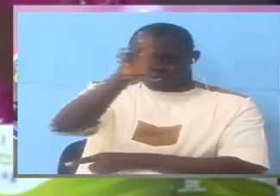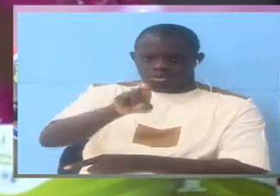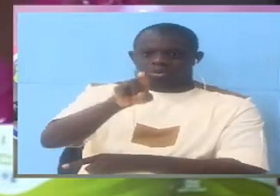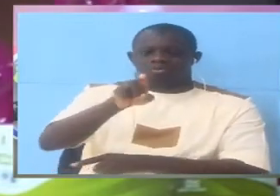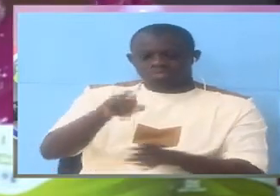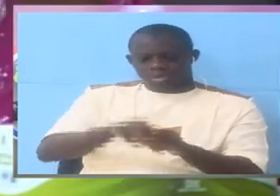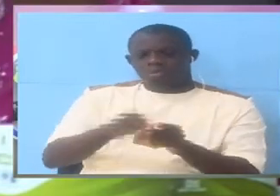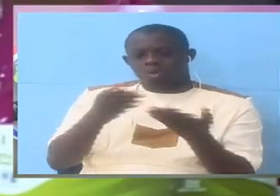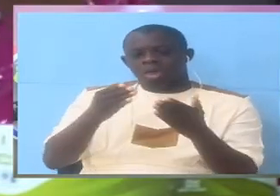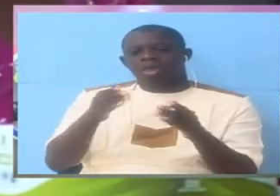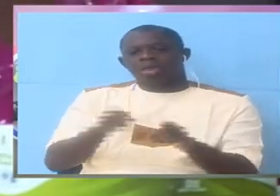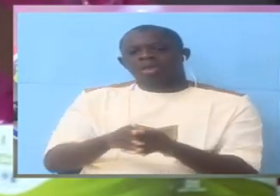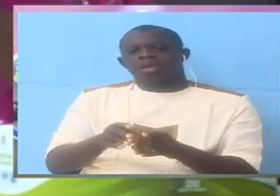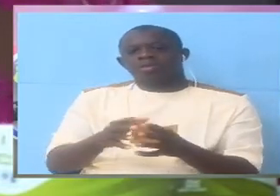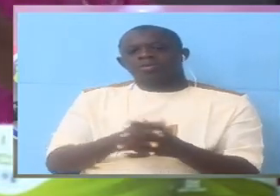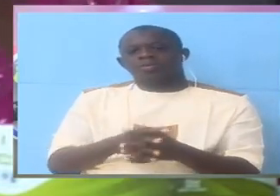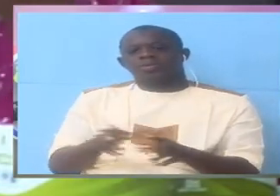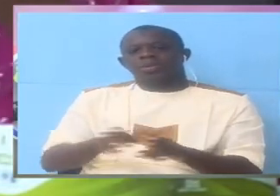as